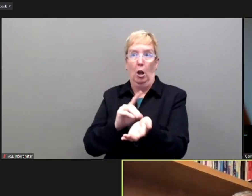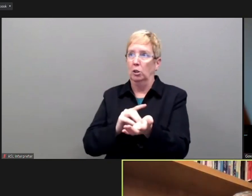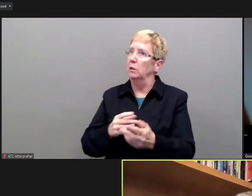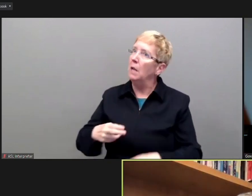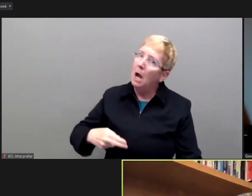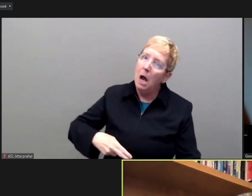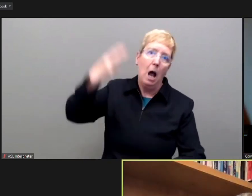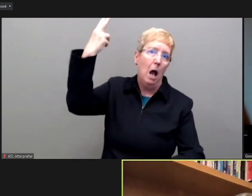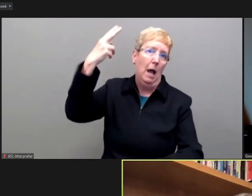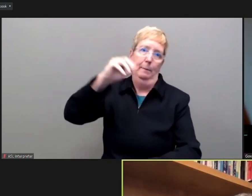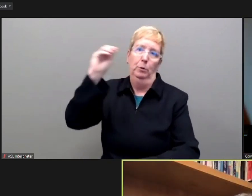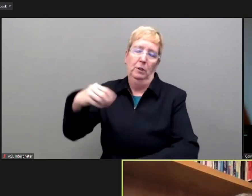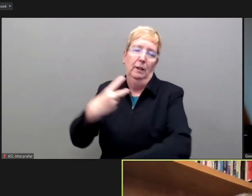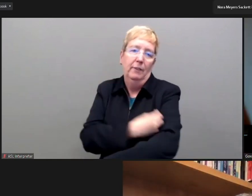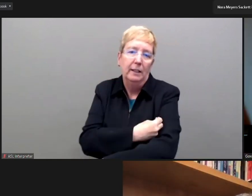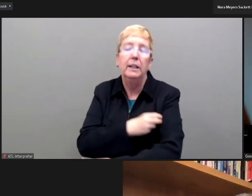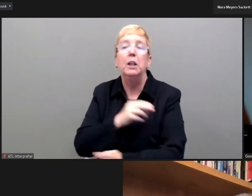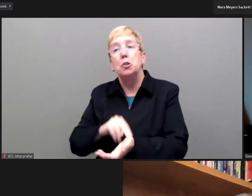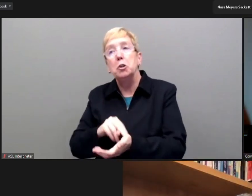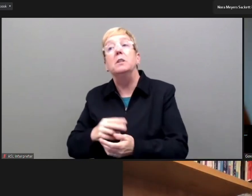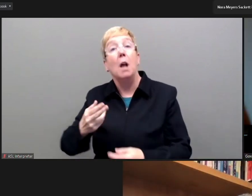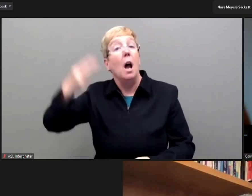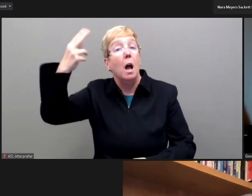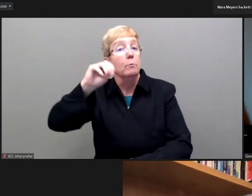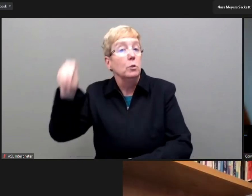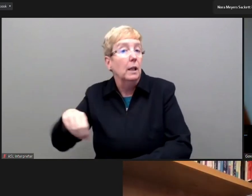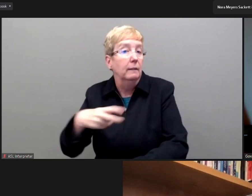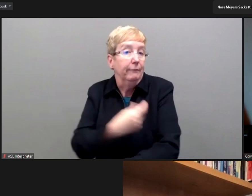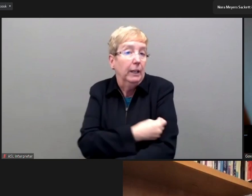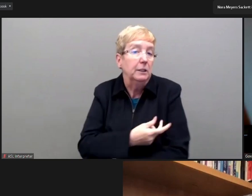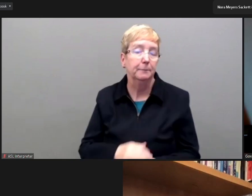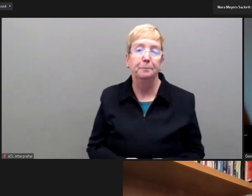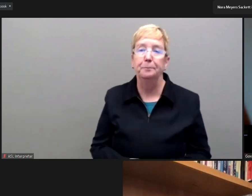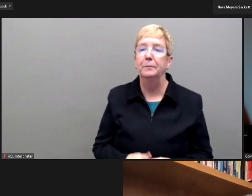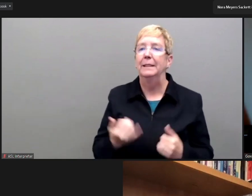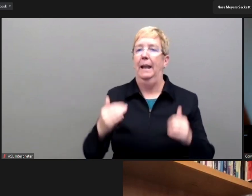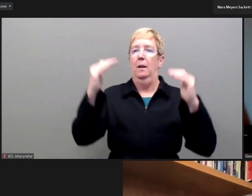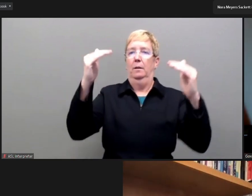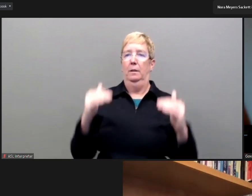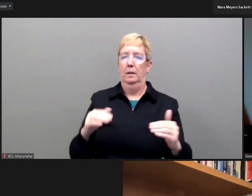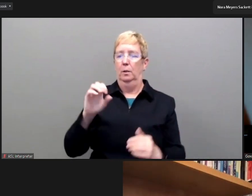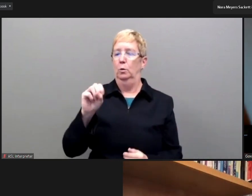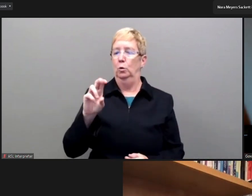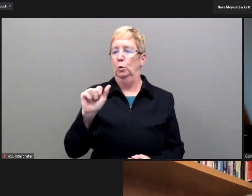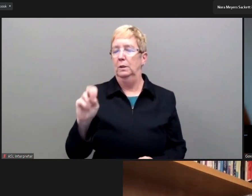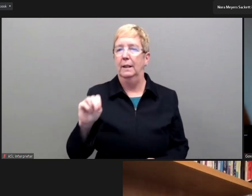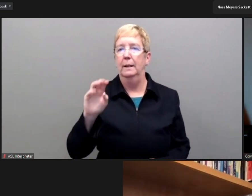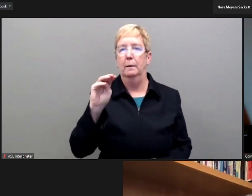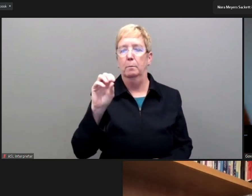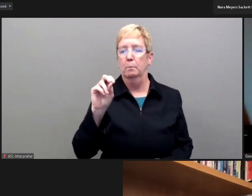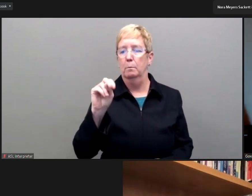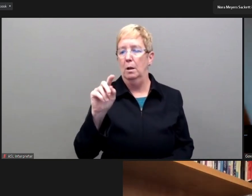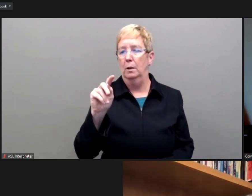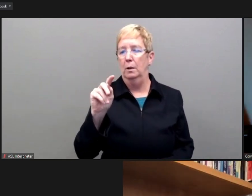you. Thank you, Governor and Secretary. Next, we'll go to Susan Montoya Bryan with the AP.